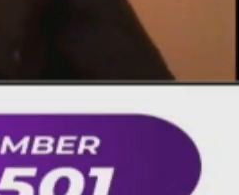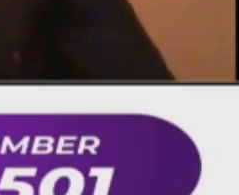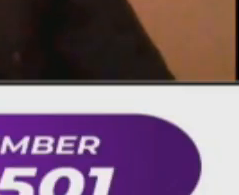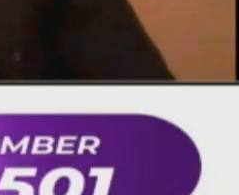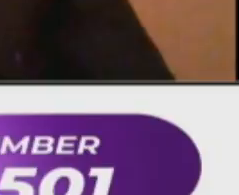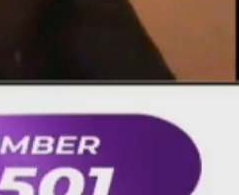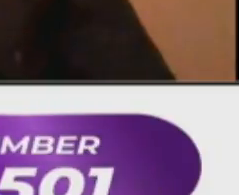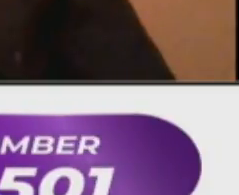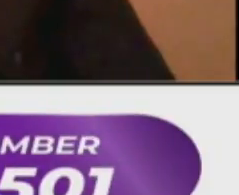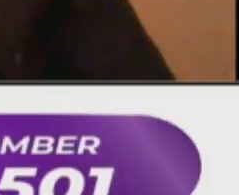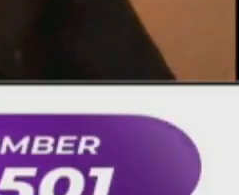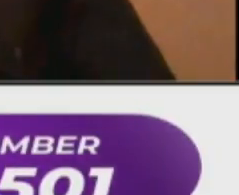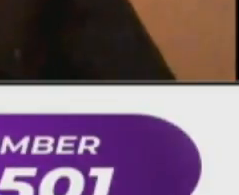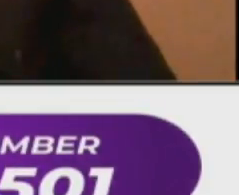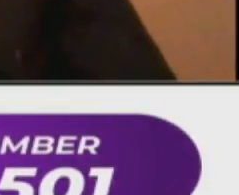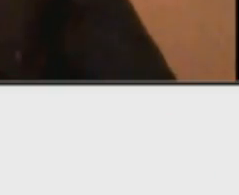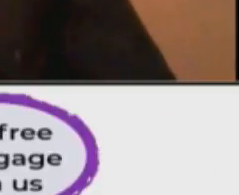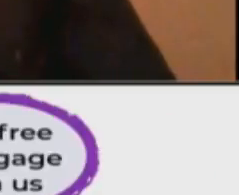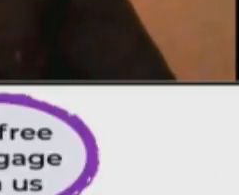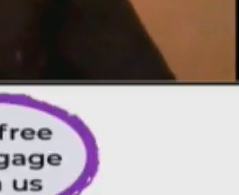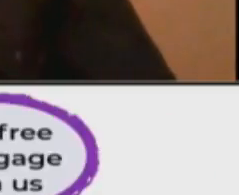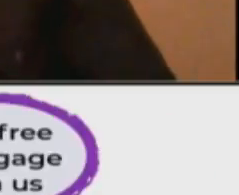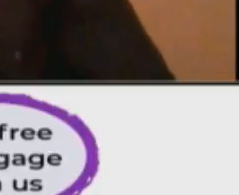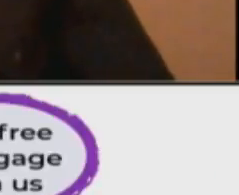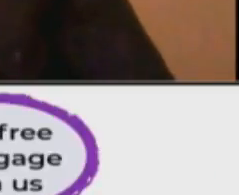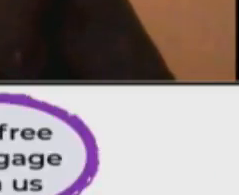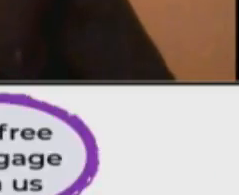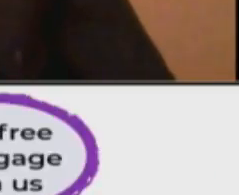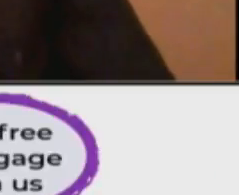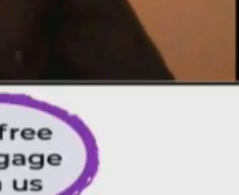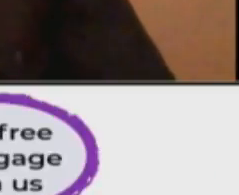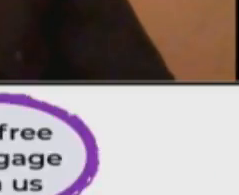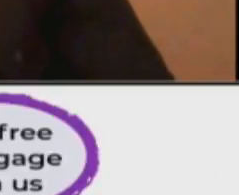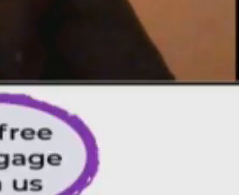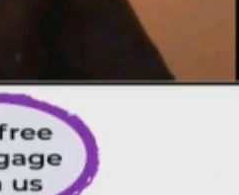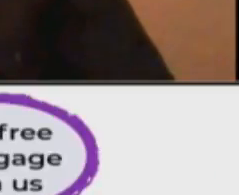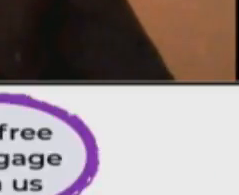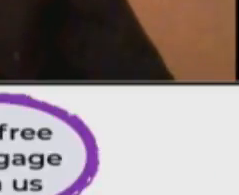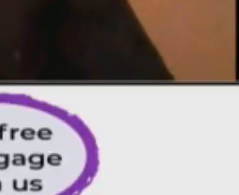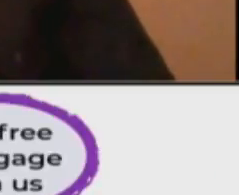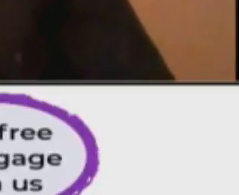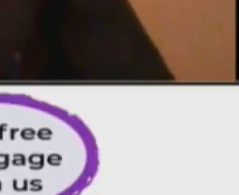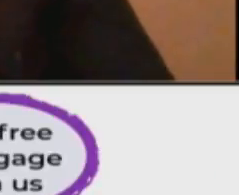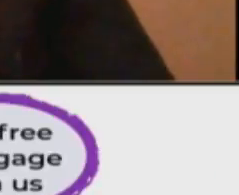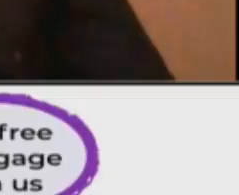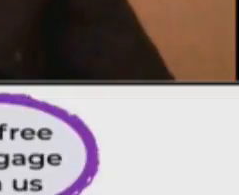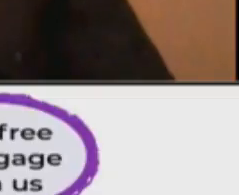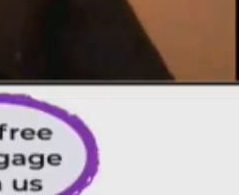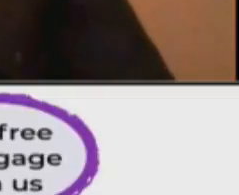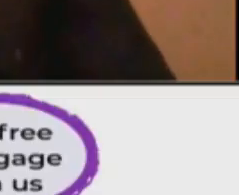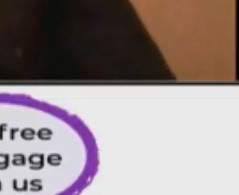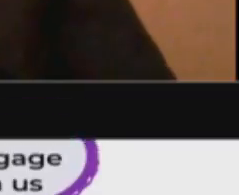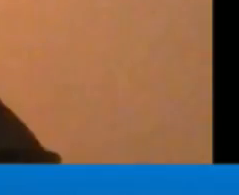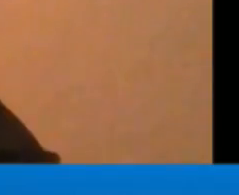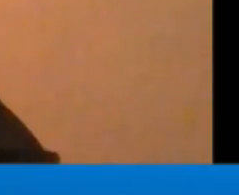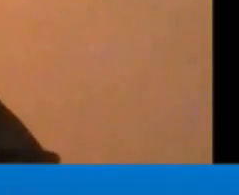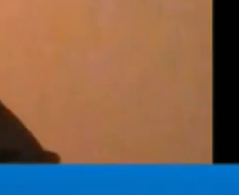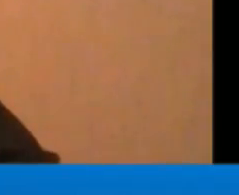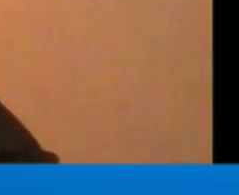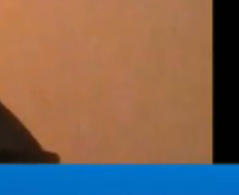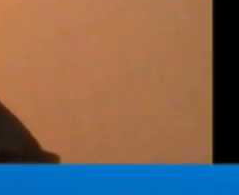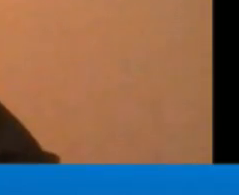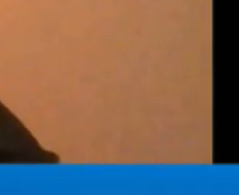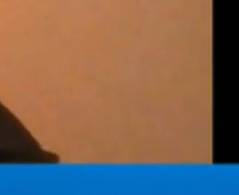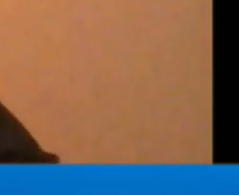is to see the children seated around the table or around, the fireplace, and you cannot be able to feed them. That makes the